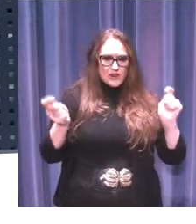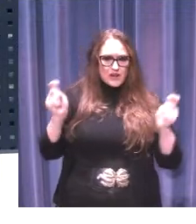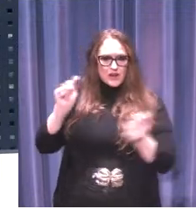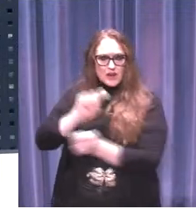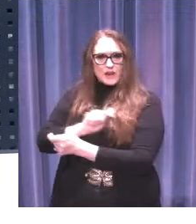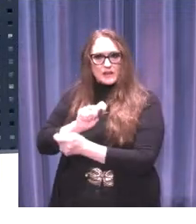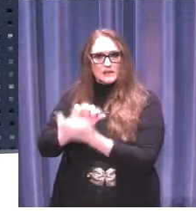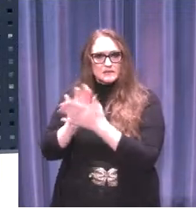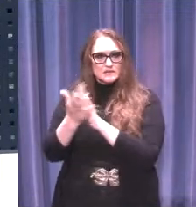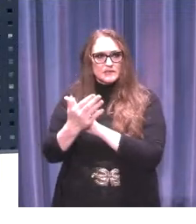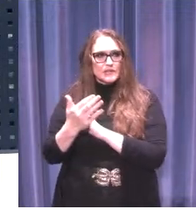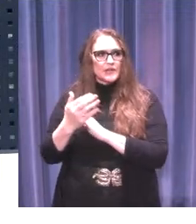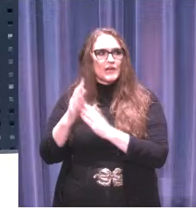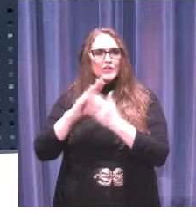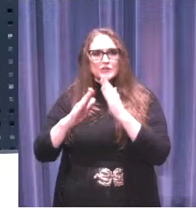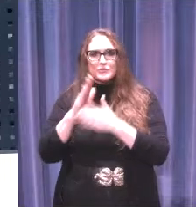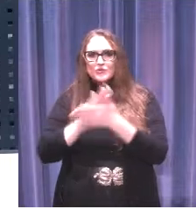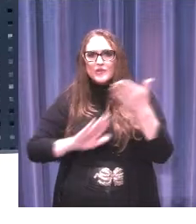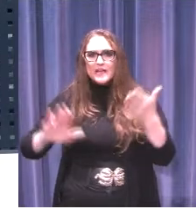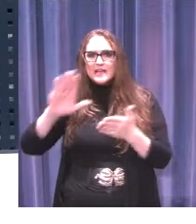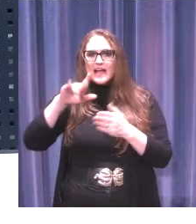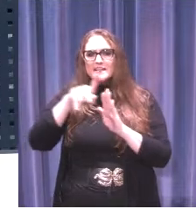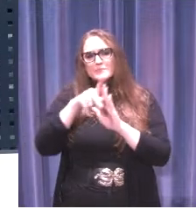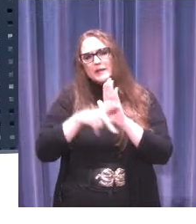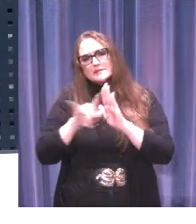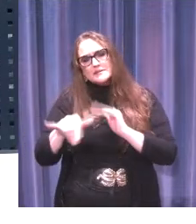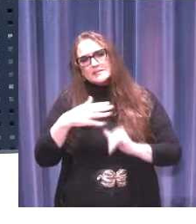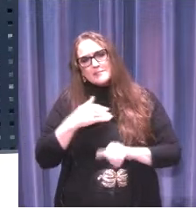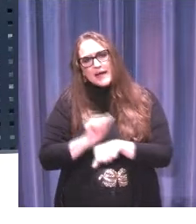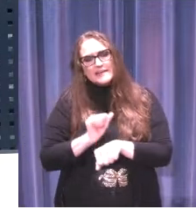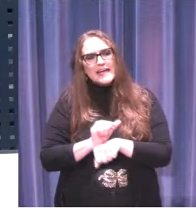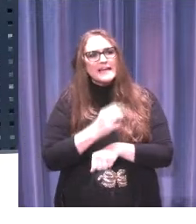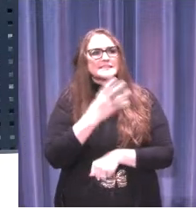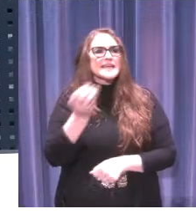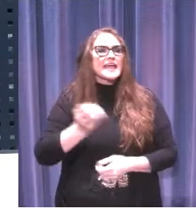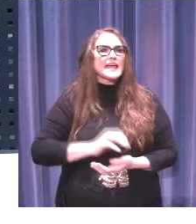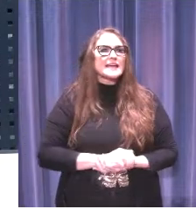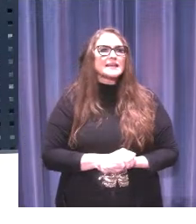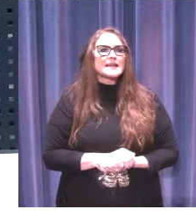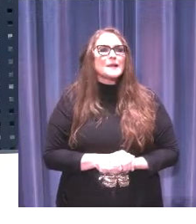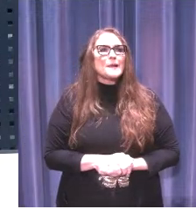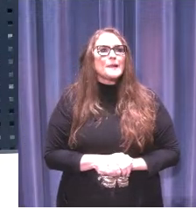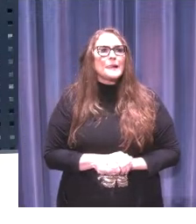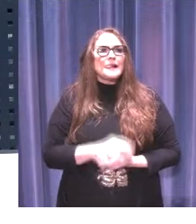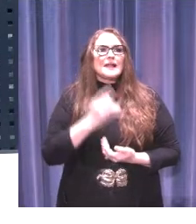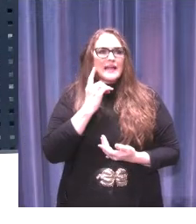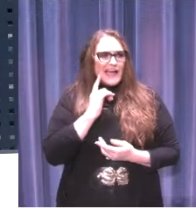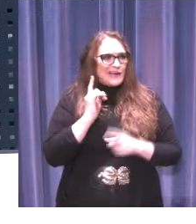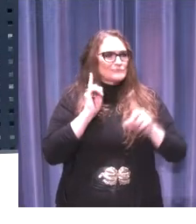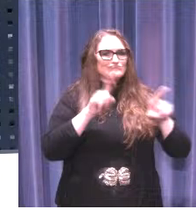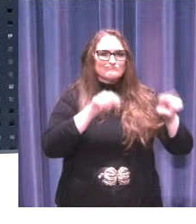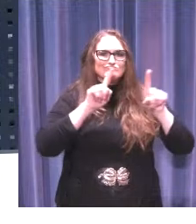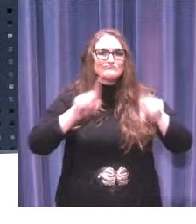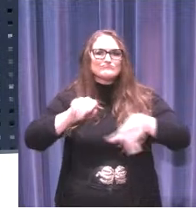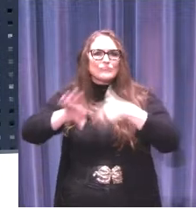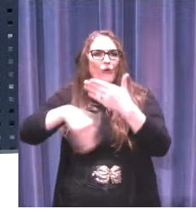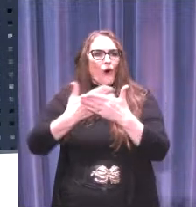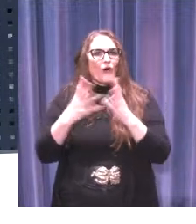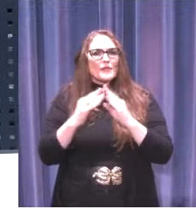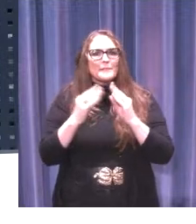into community college policies. That was my task, and I would go to all the meetings with